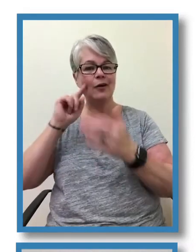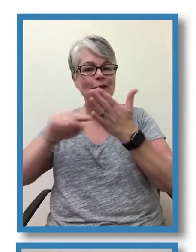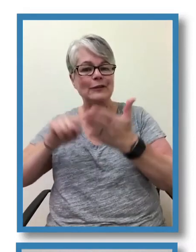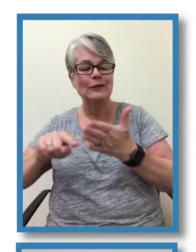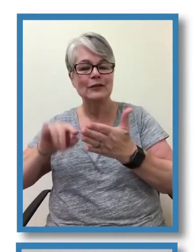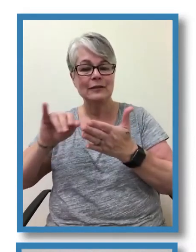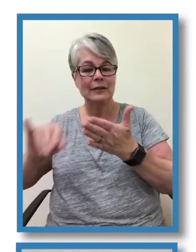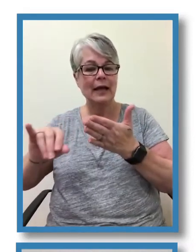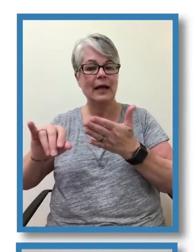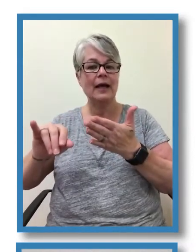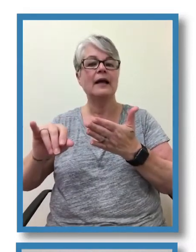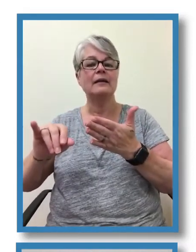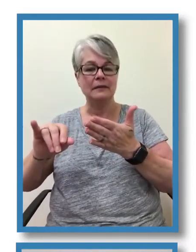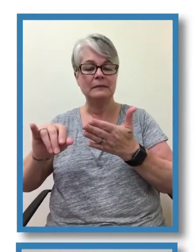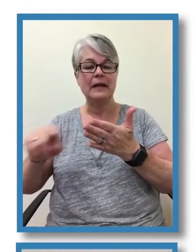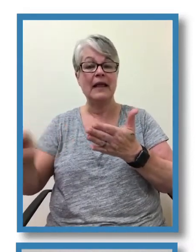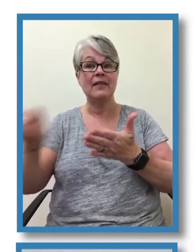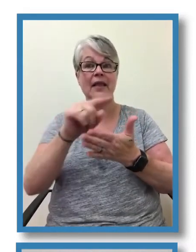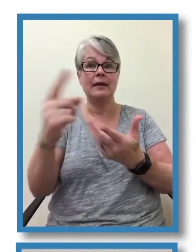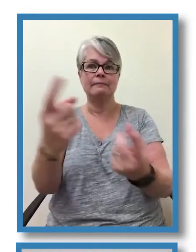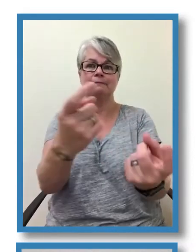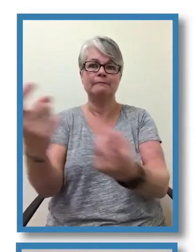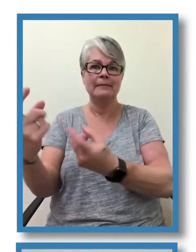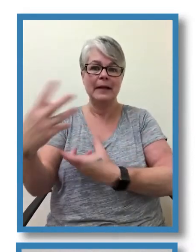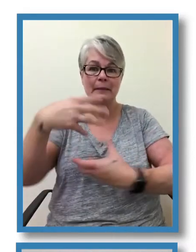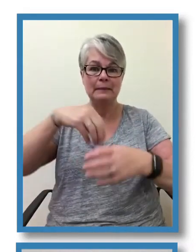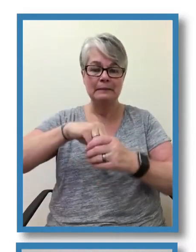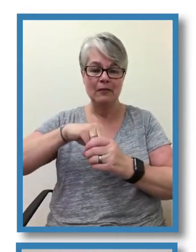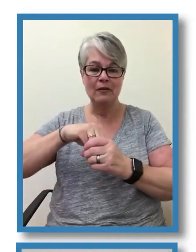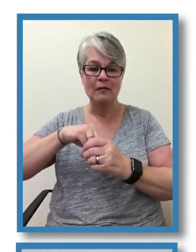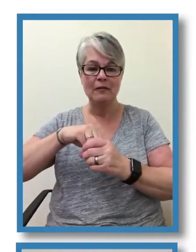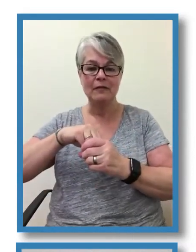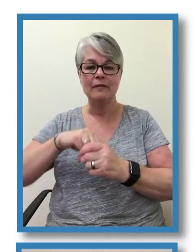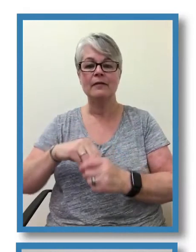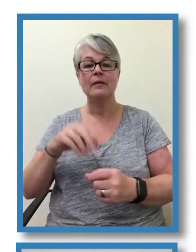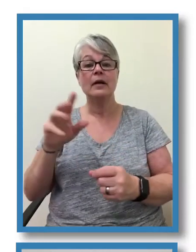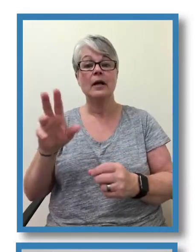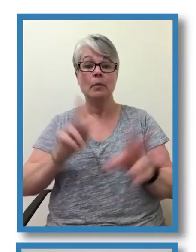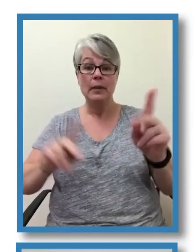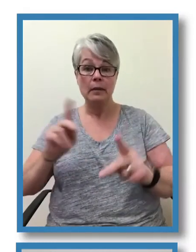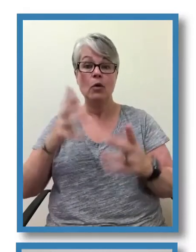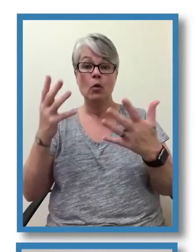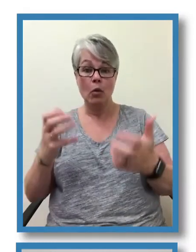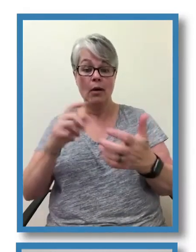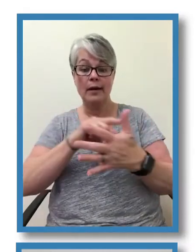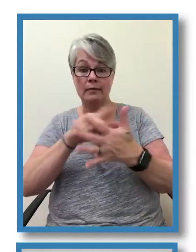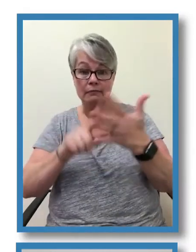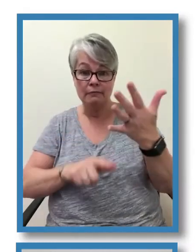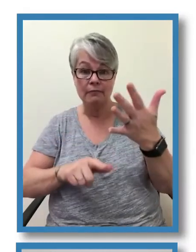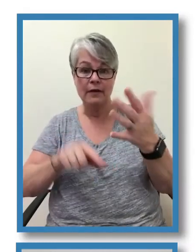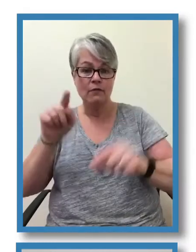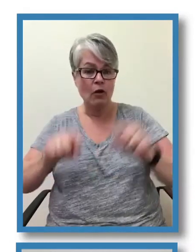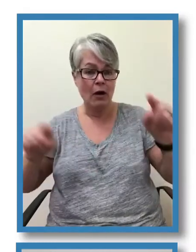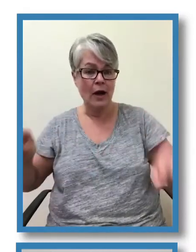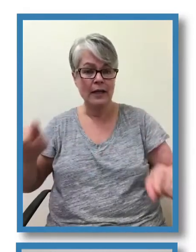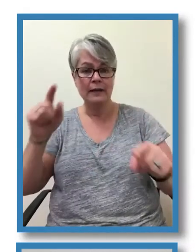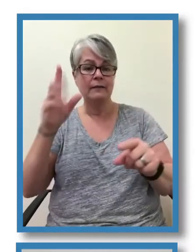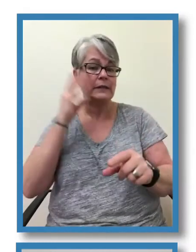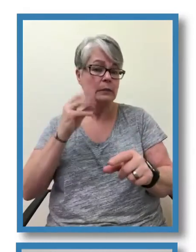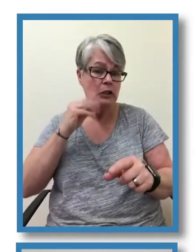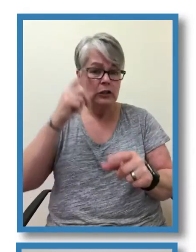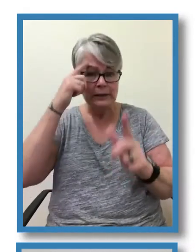there, 1,660 people, but 650 normal controls. So some of you, one or two of you, look a little bit over